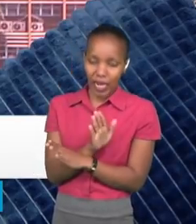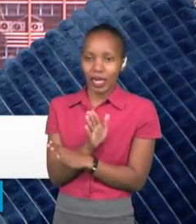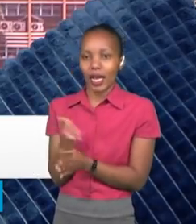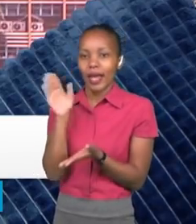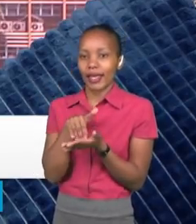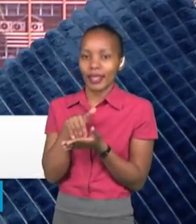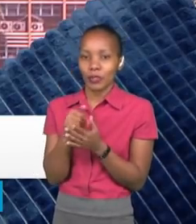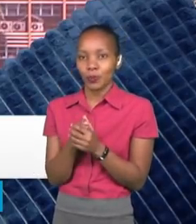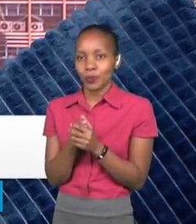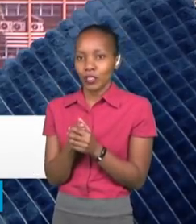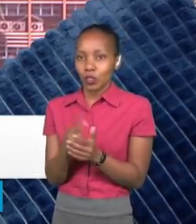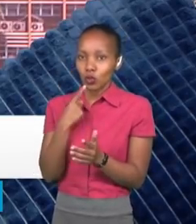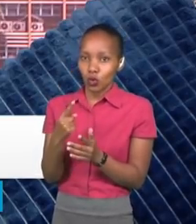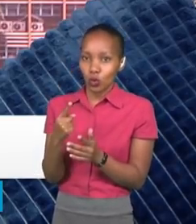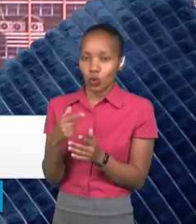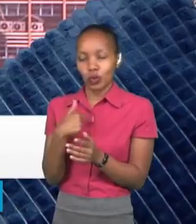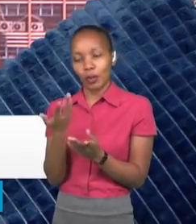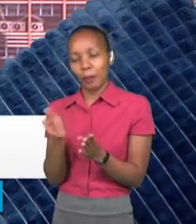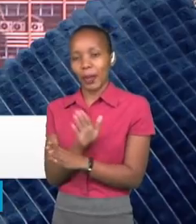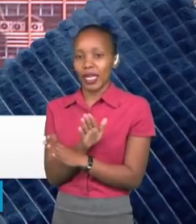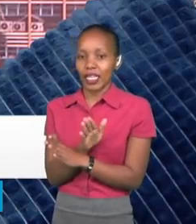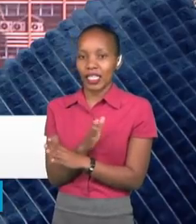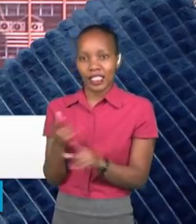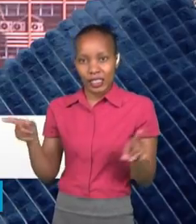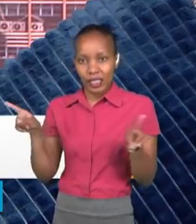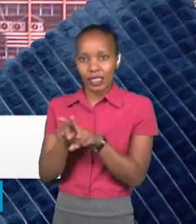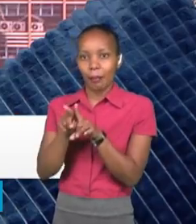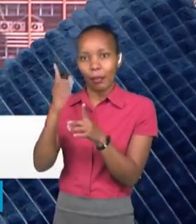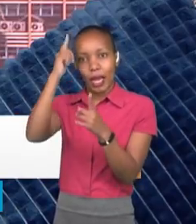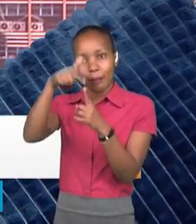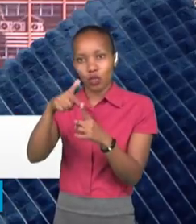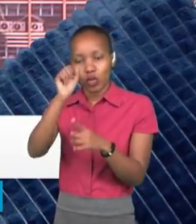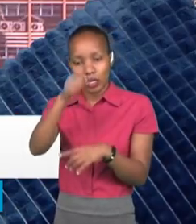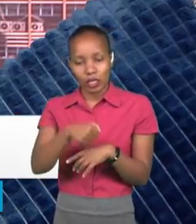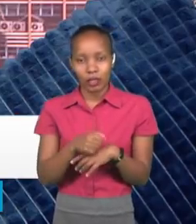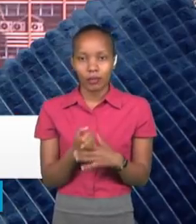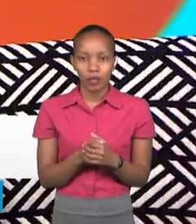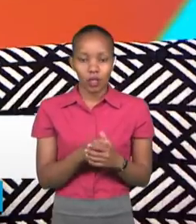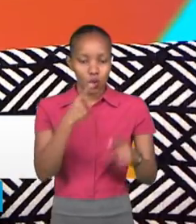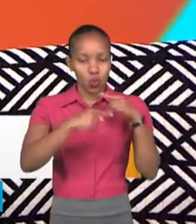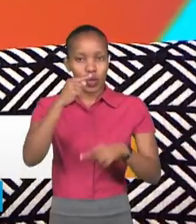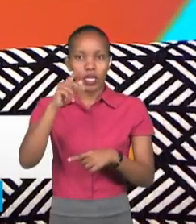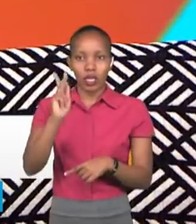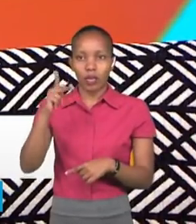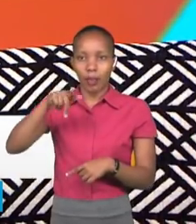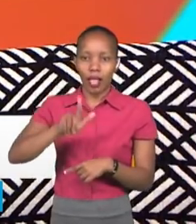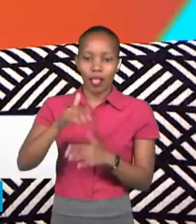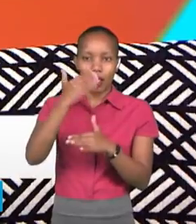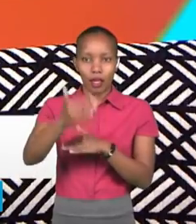So I think I'm just going back up with the same with the same ambition. Okay. Amazing. Yes. So winning the KPL next